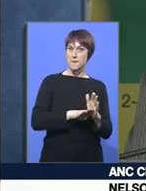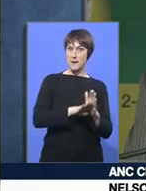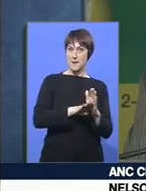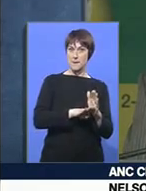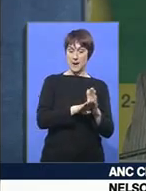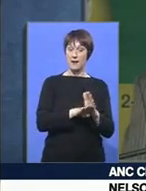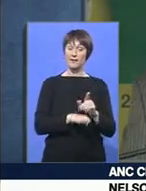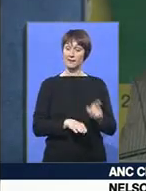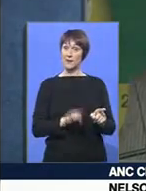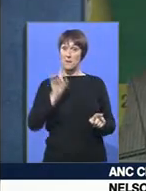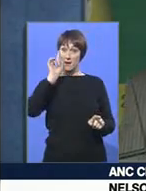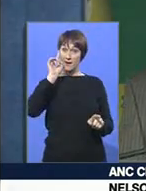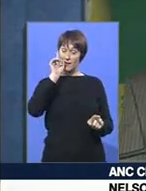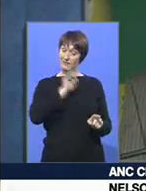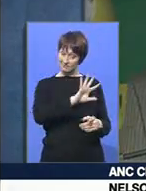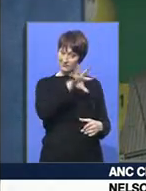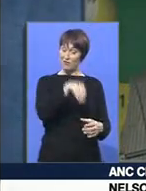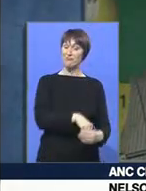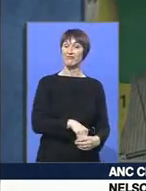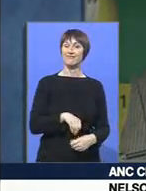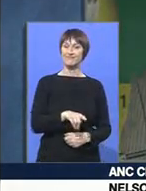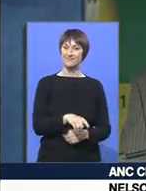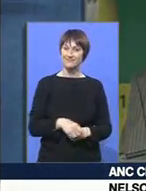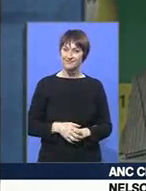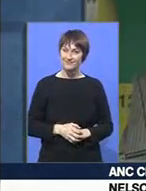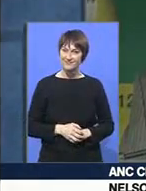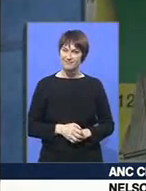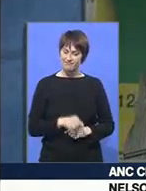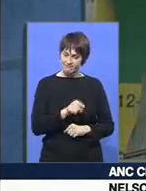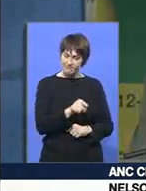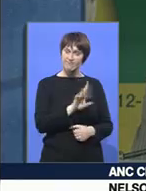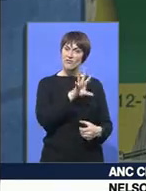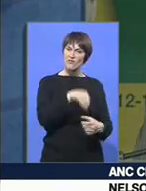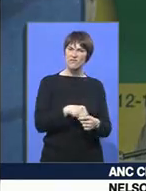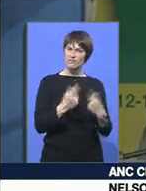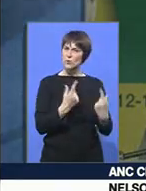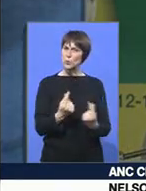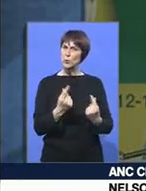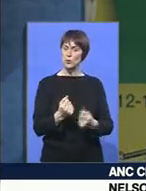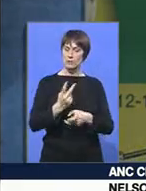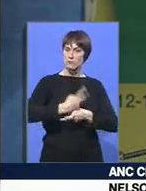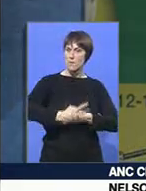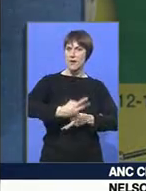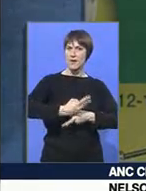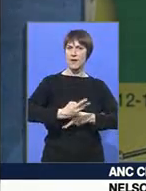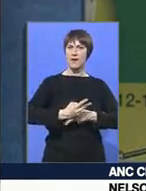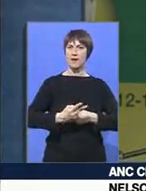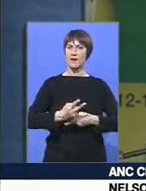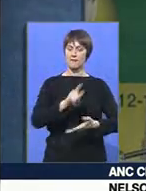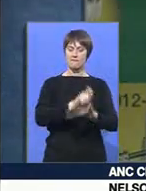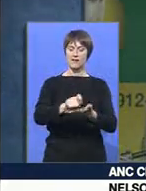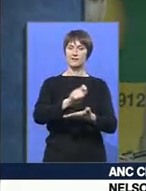Madiba was also instrumental in the preparations for the